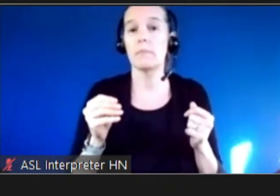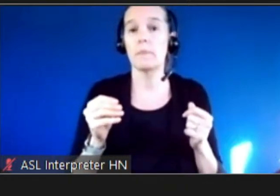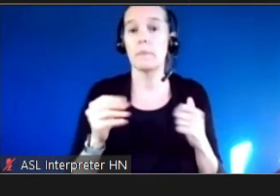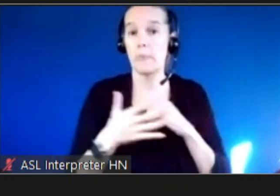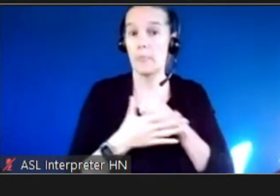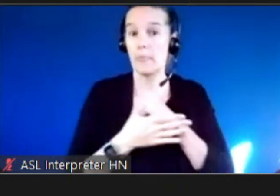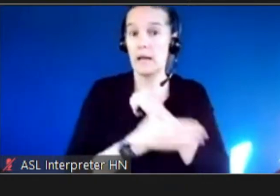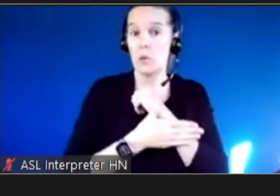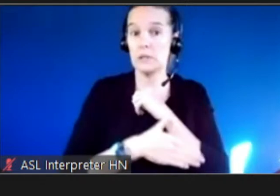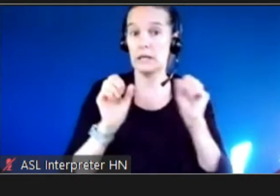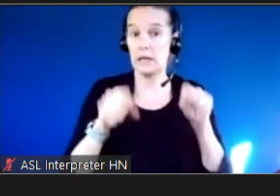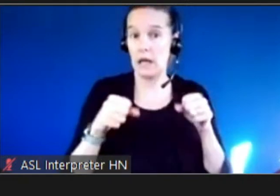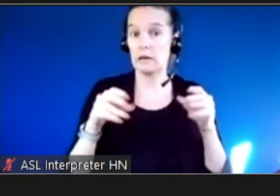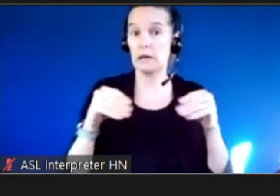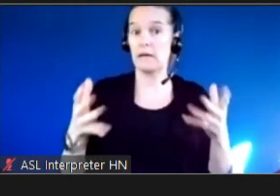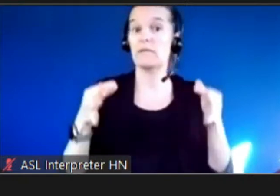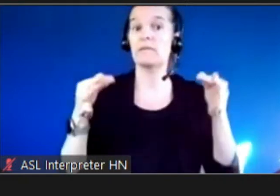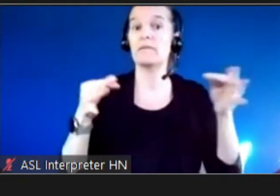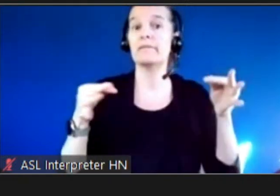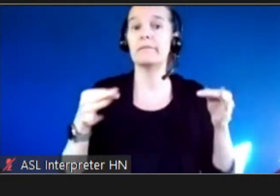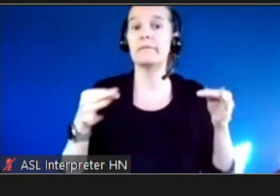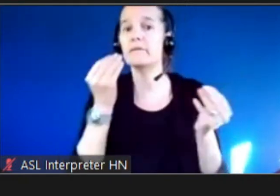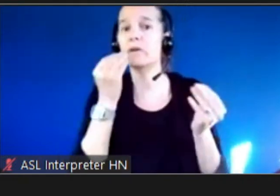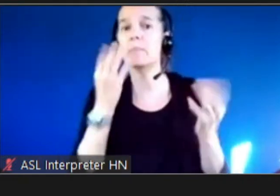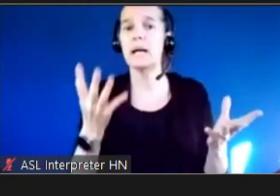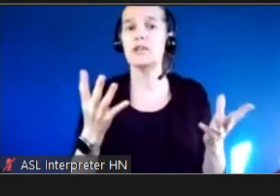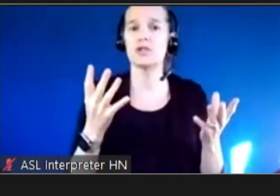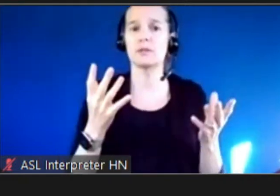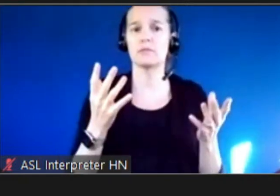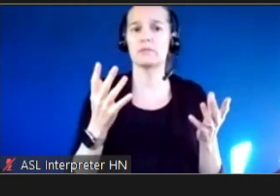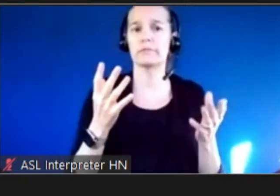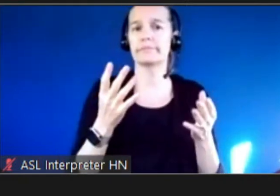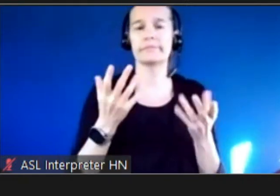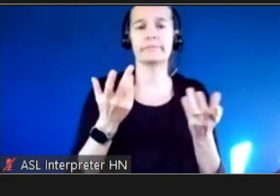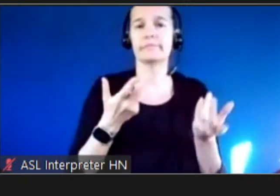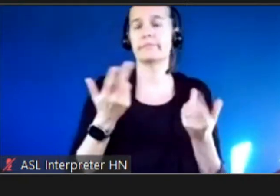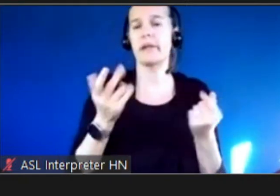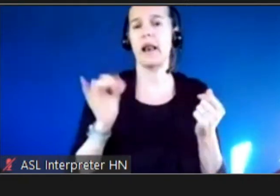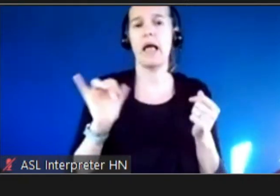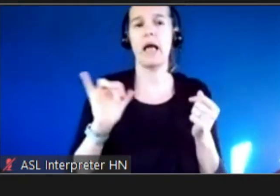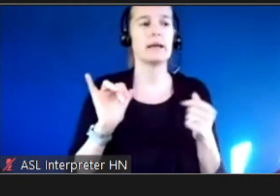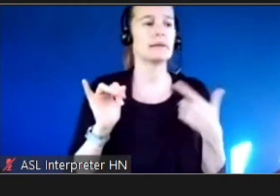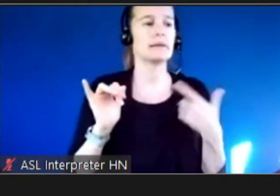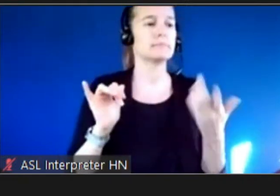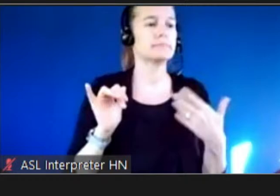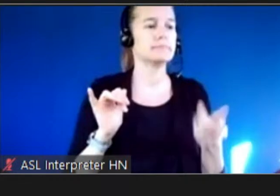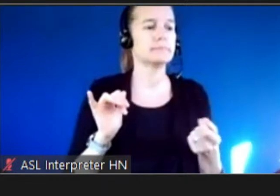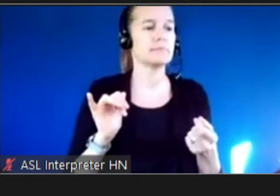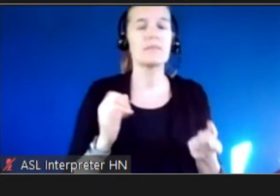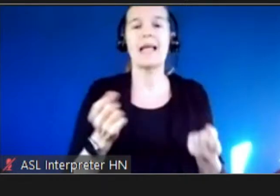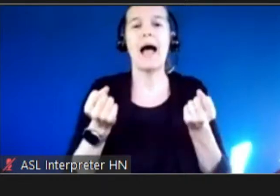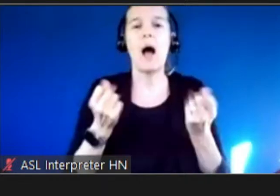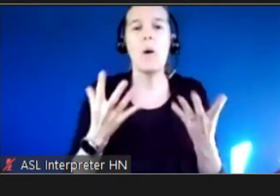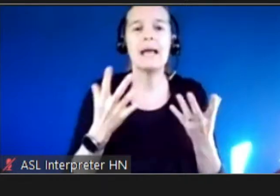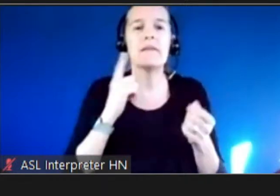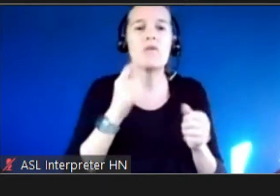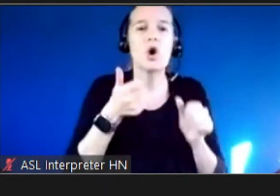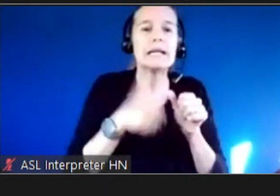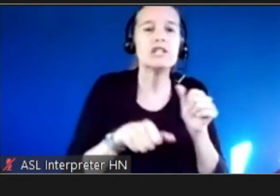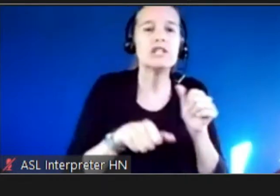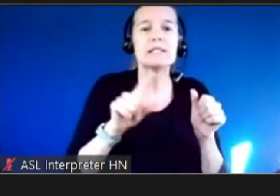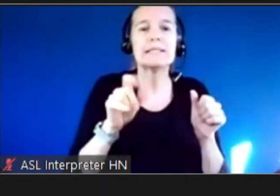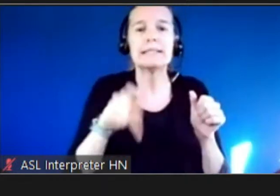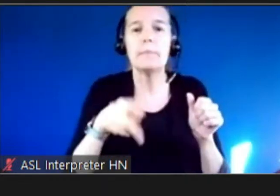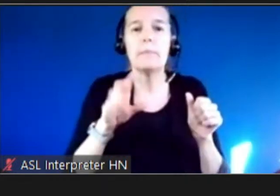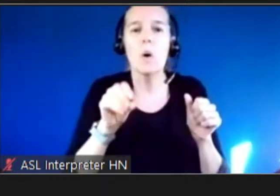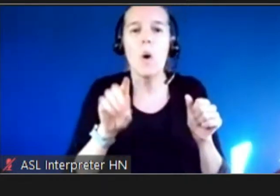vaccine distribution akin to the COVID cases? So could we get a sense of how many in each zip code? Are they